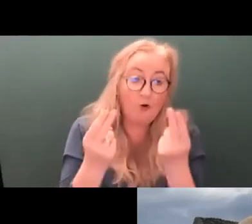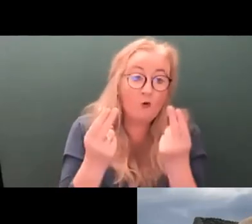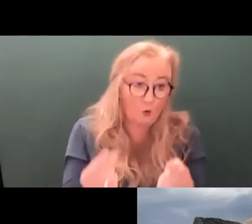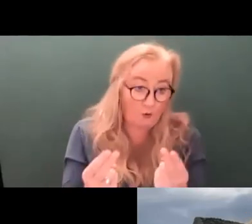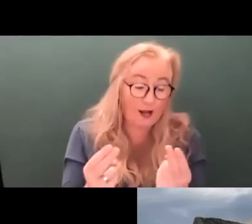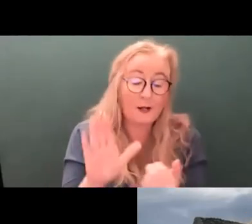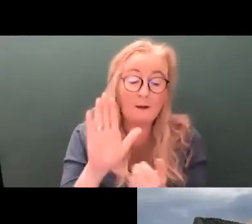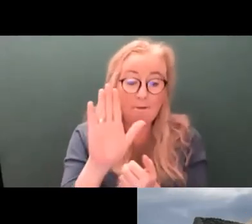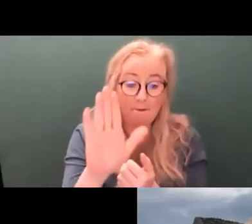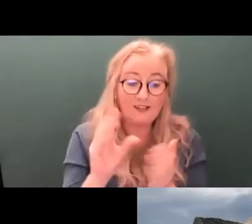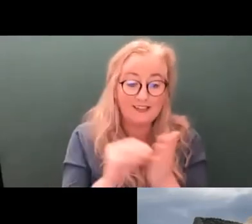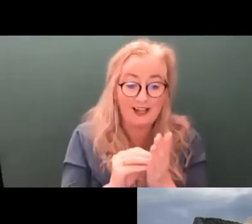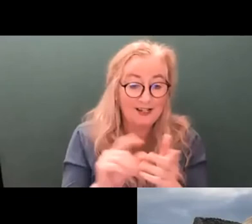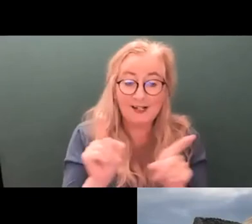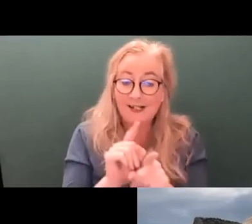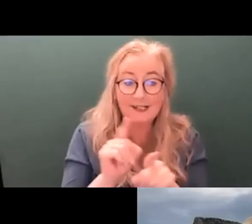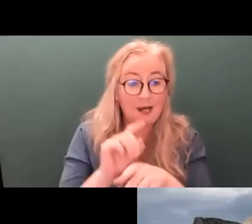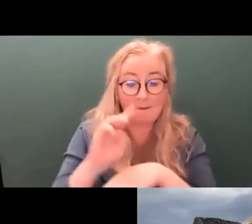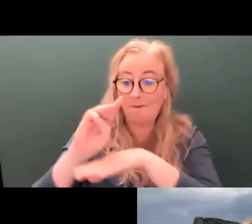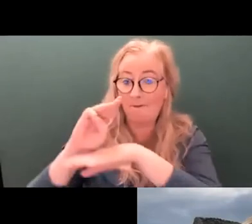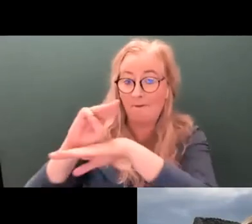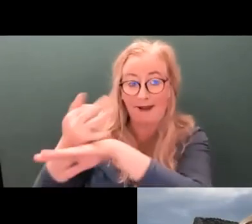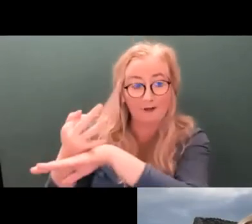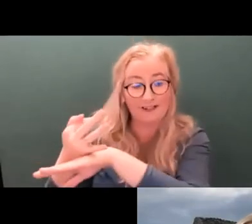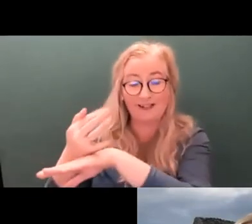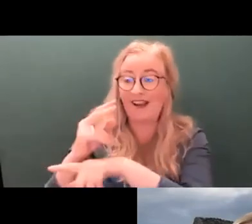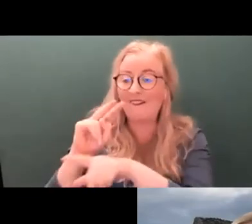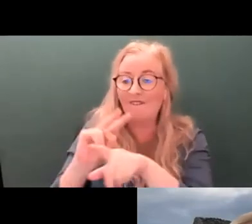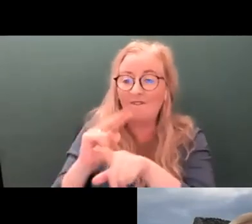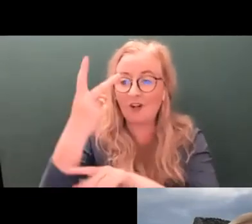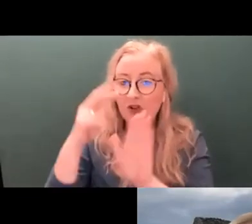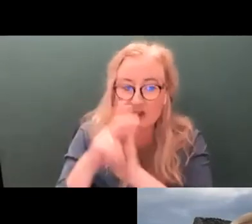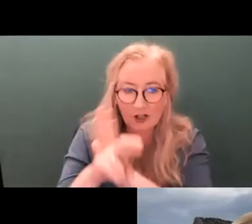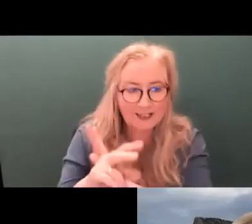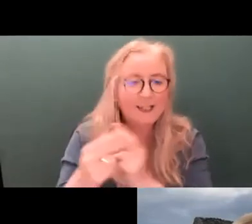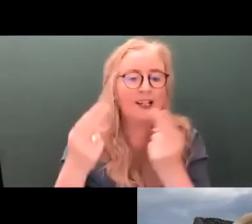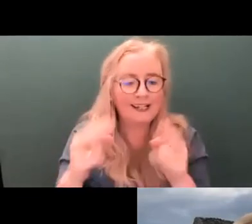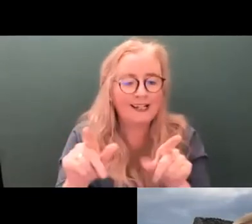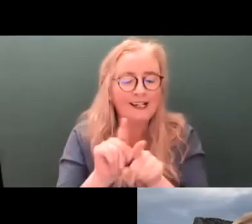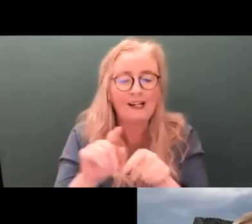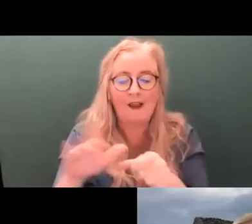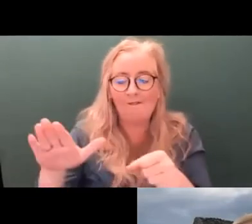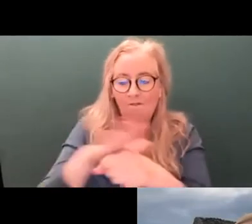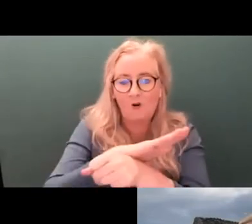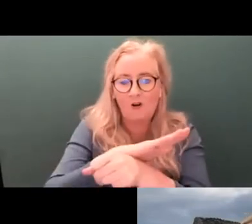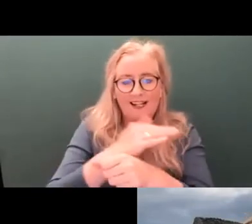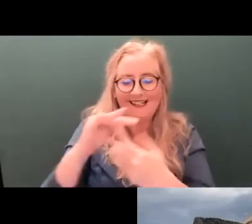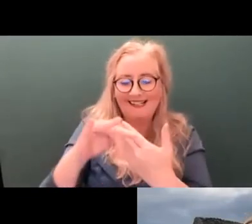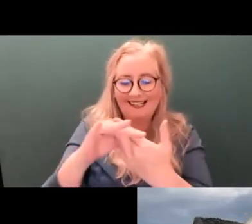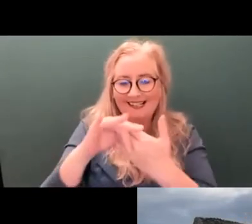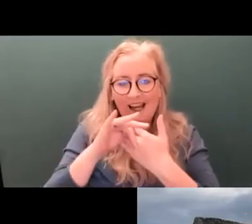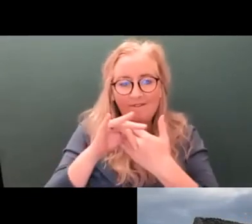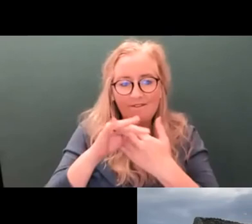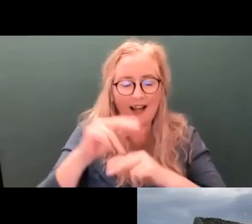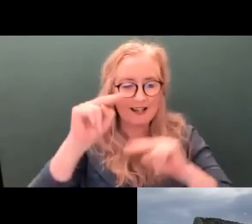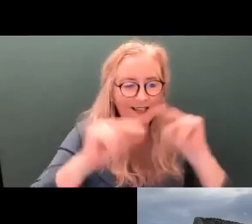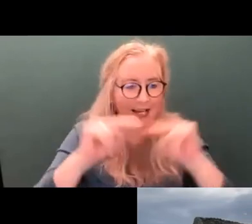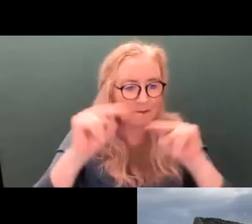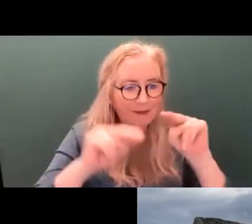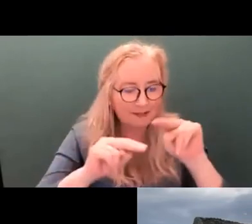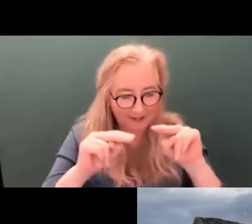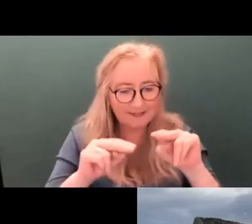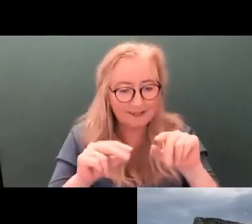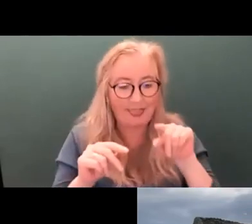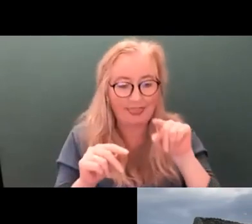to have like you have for parents and visitors, you need to have a full safety assessment, which